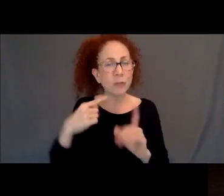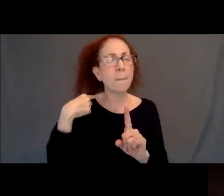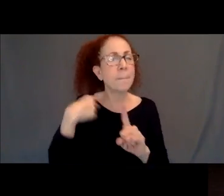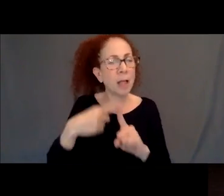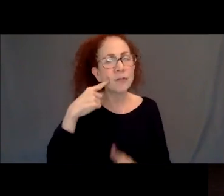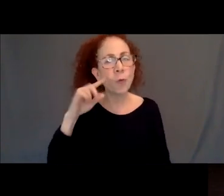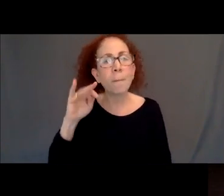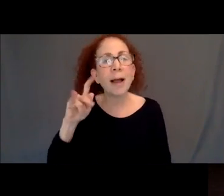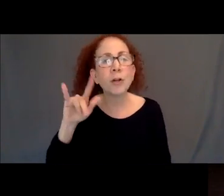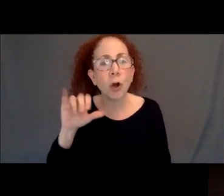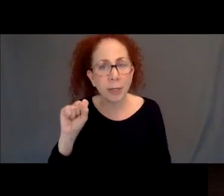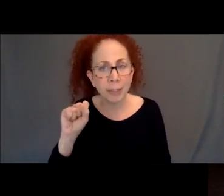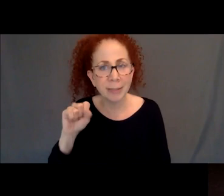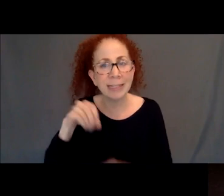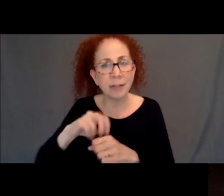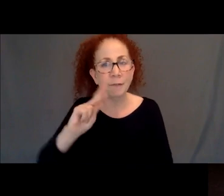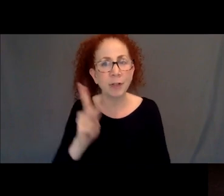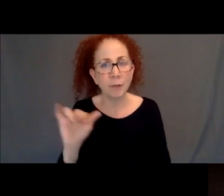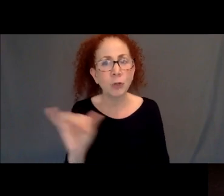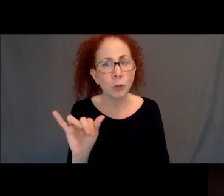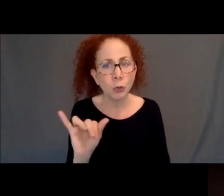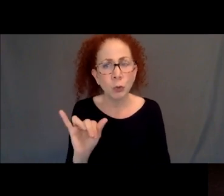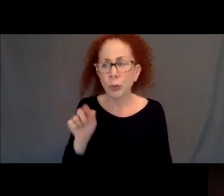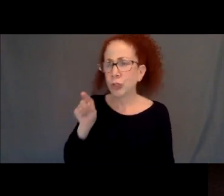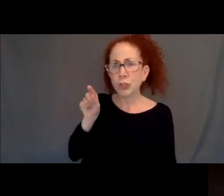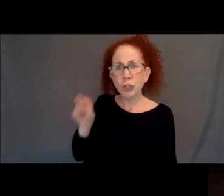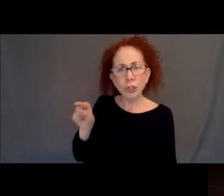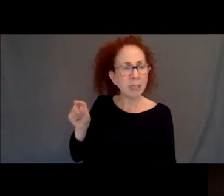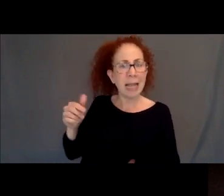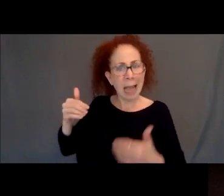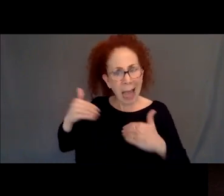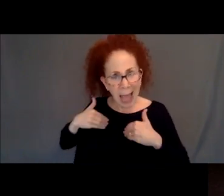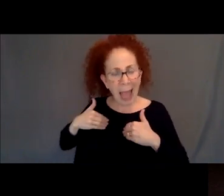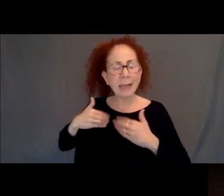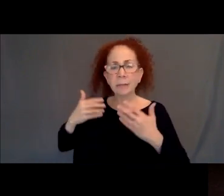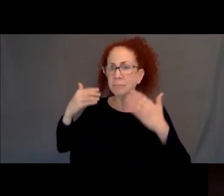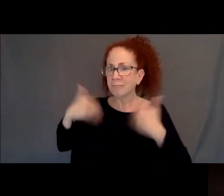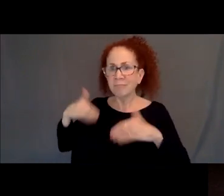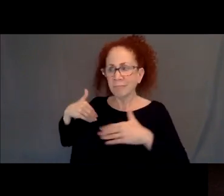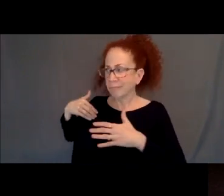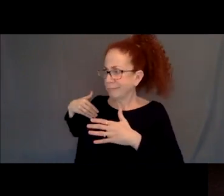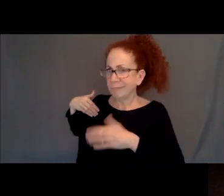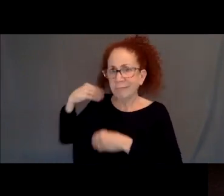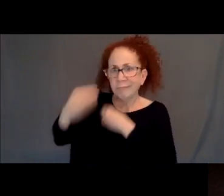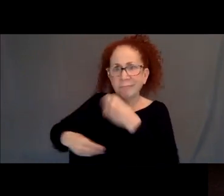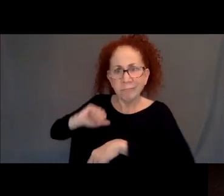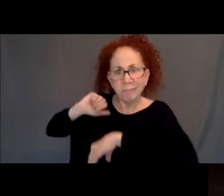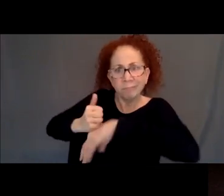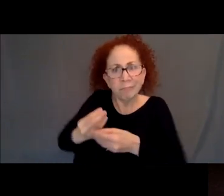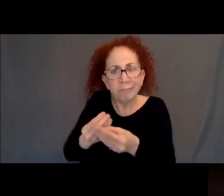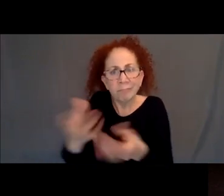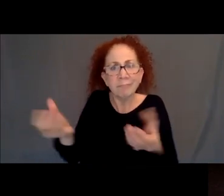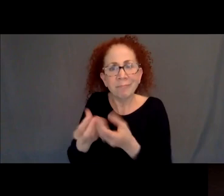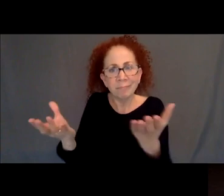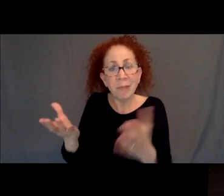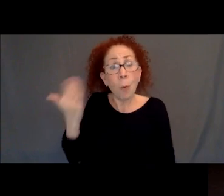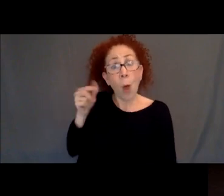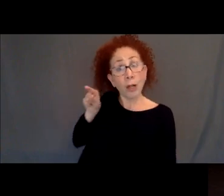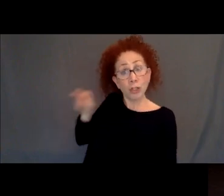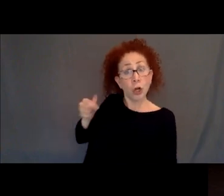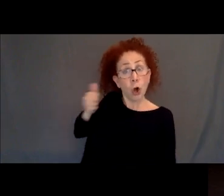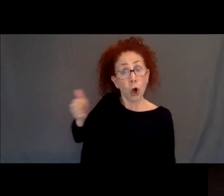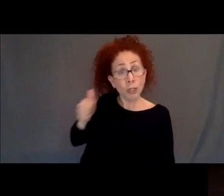for minorities in the city as well. Somebody who's created a legacy out of, you know, just being denied so